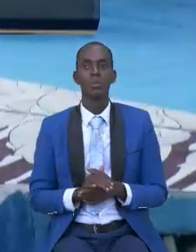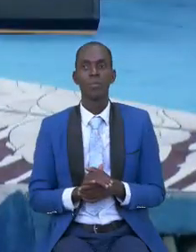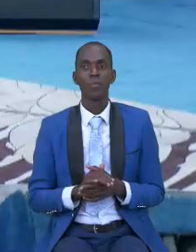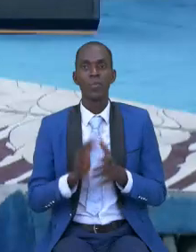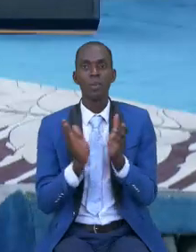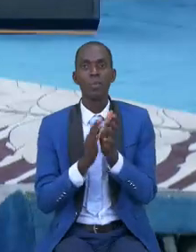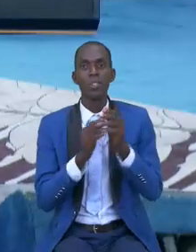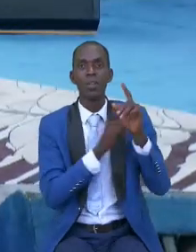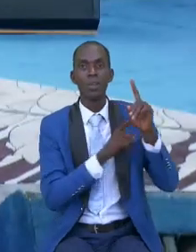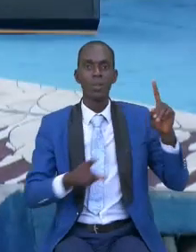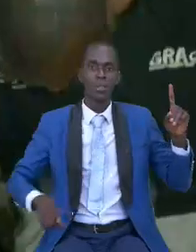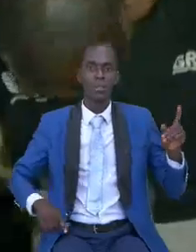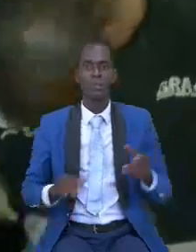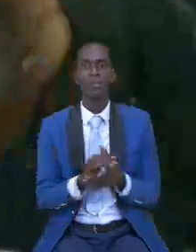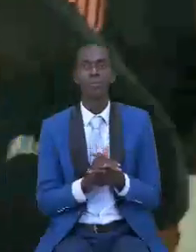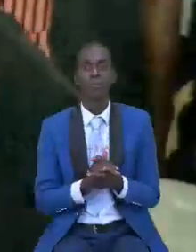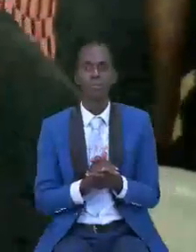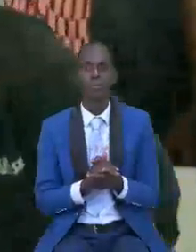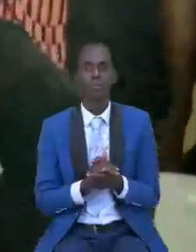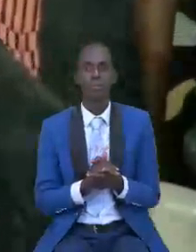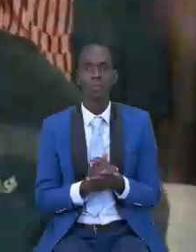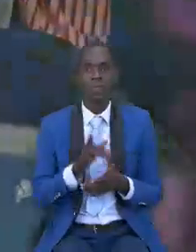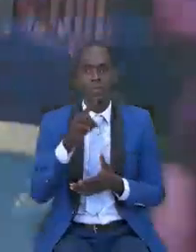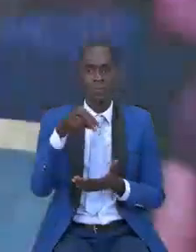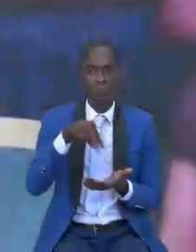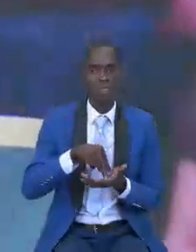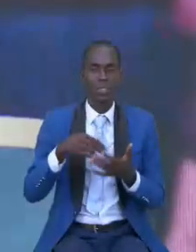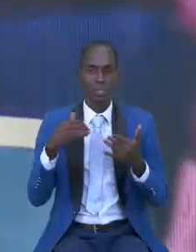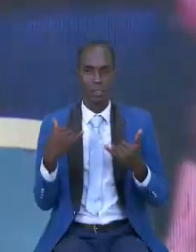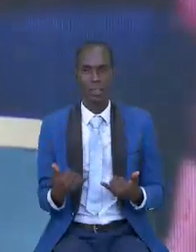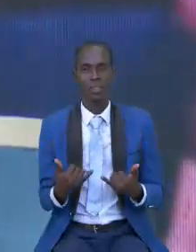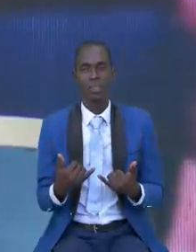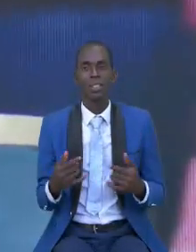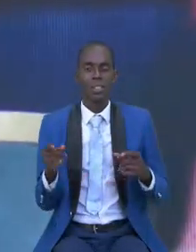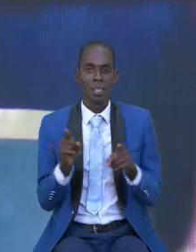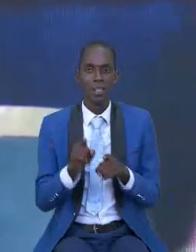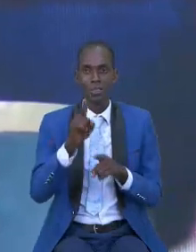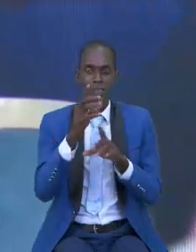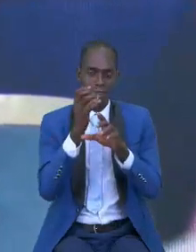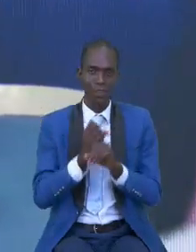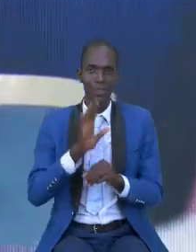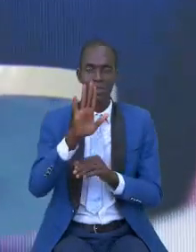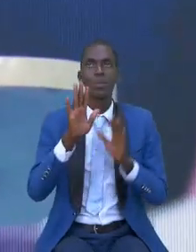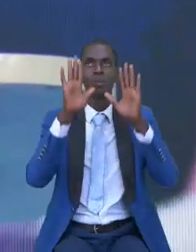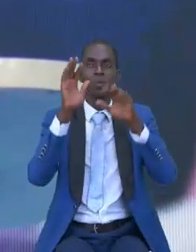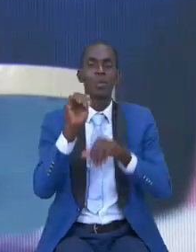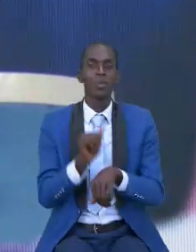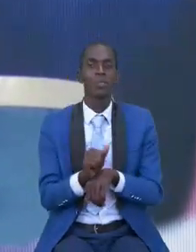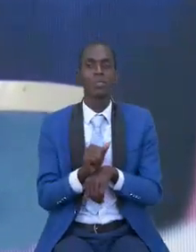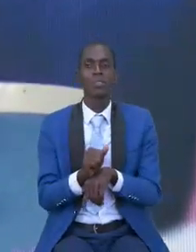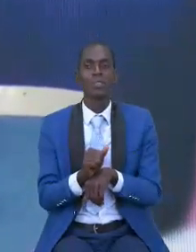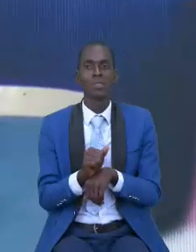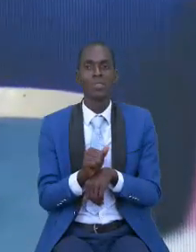Praise the Lord. You stand up now as you receive your miracle.